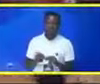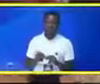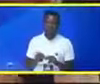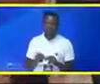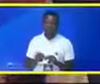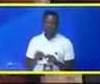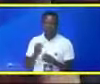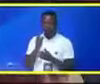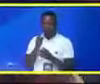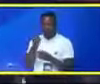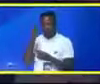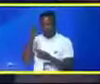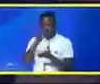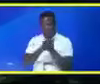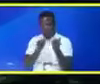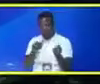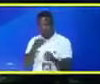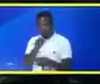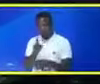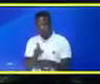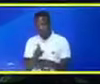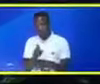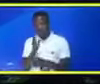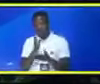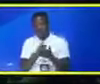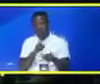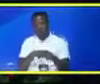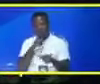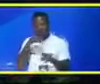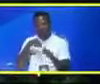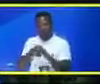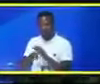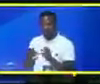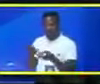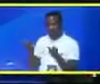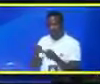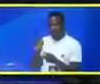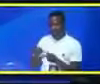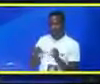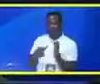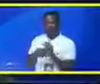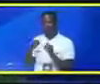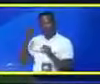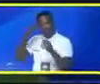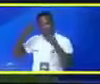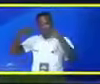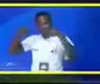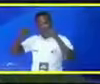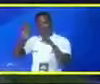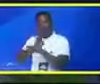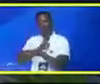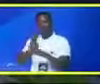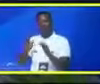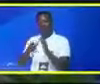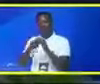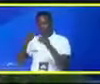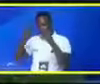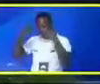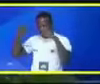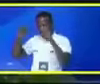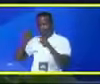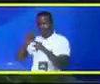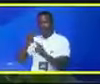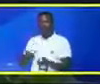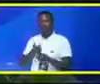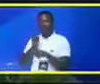You believe what I'm telling you. You don't just step into a territory and excel in business and excel in career.